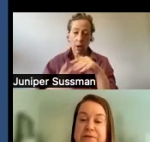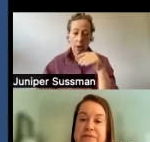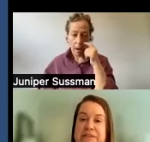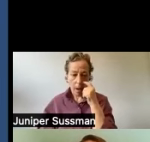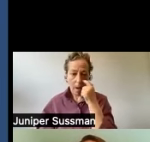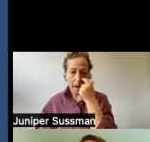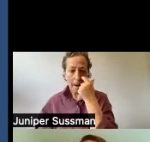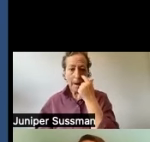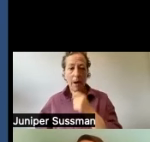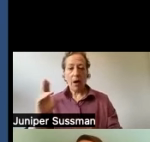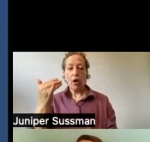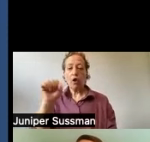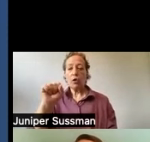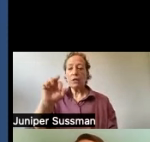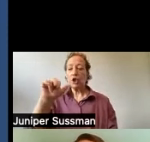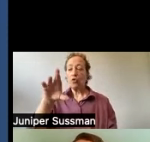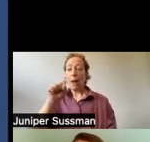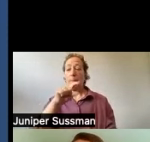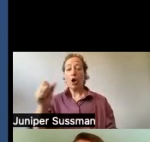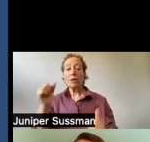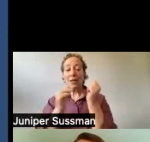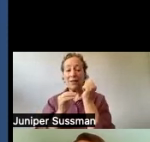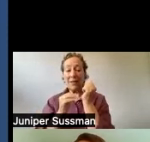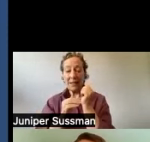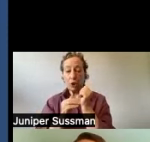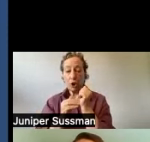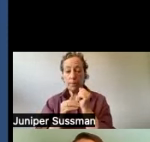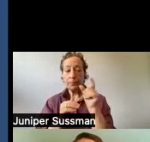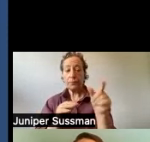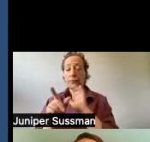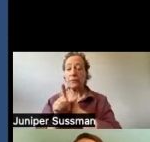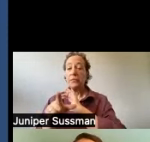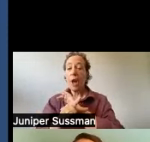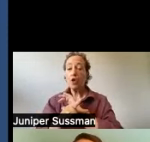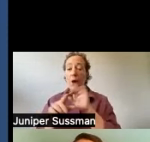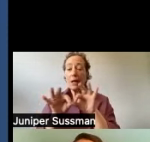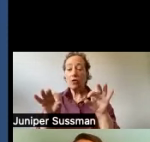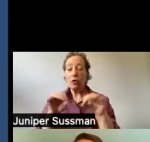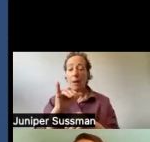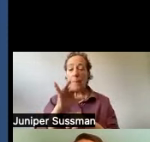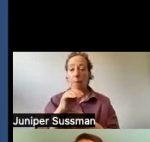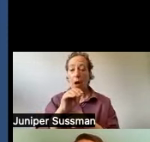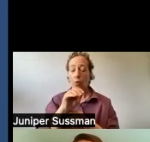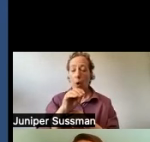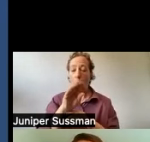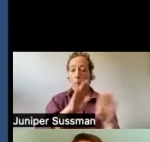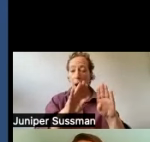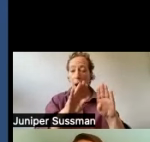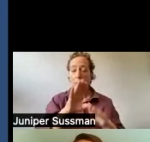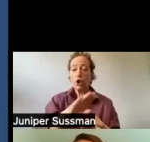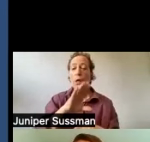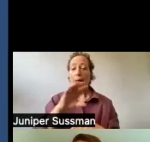Christian Ramers is a physician who pursued an undergraduate degree in microbiology and